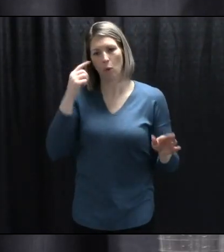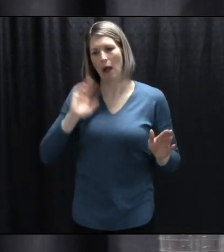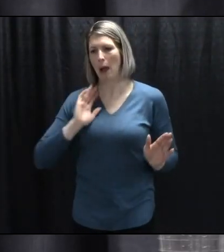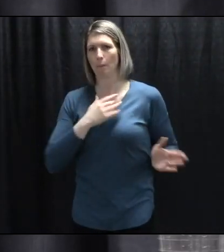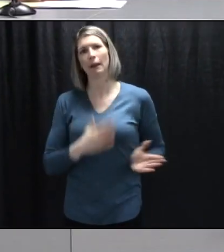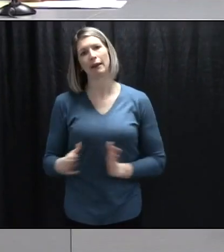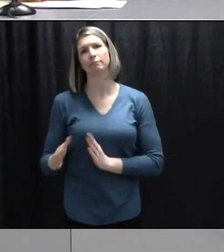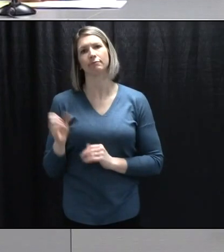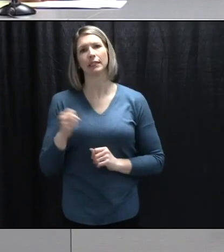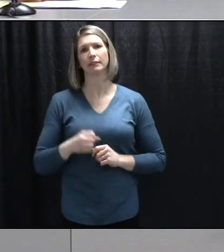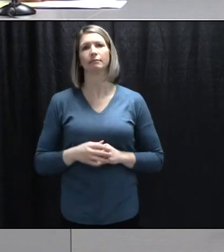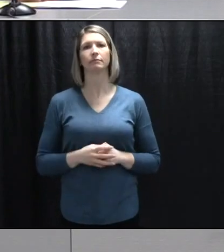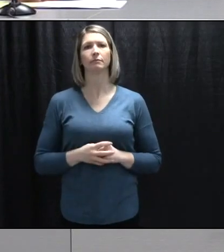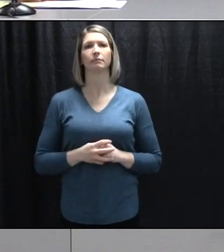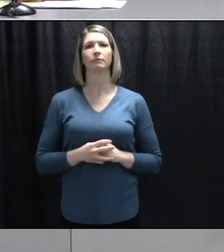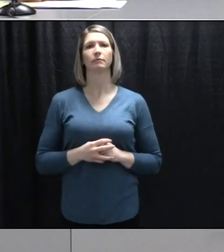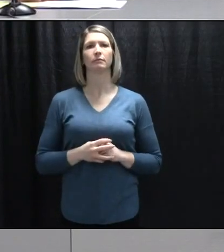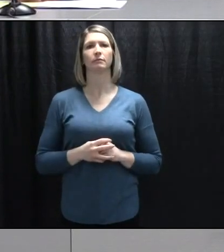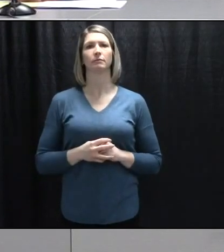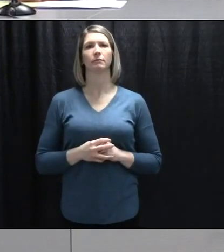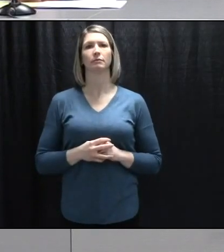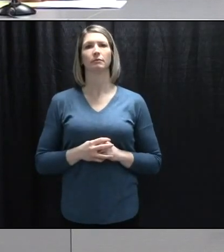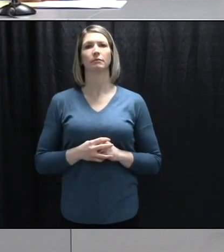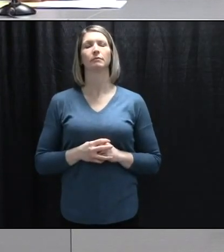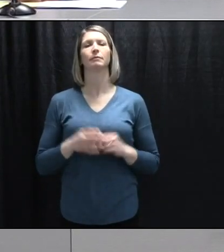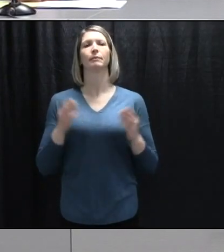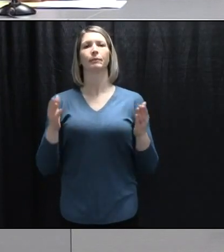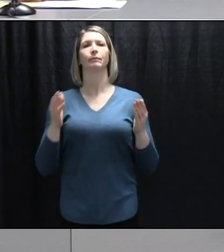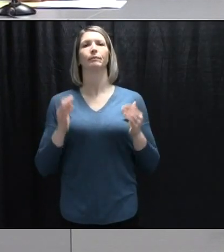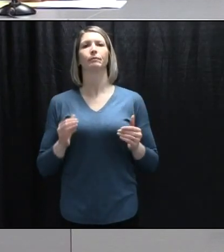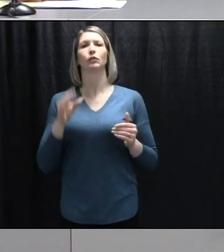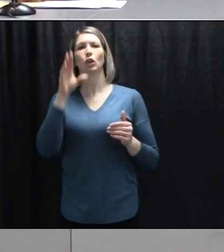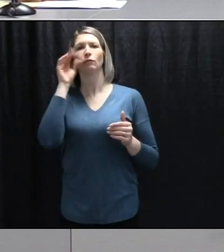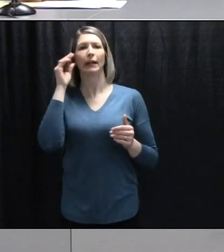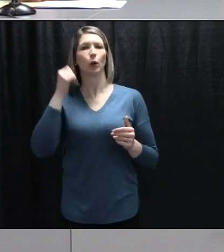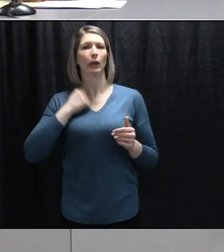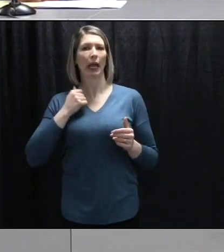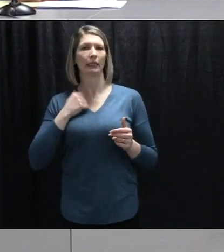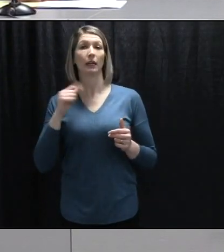Thank you. Do we have a question from Patrick Butler of Radio Canada?